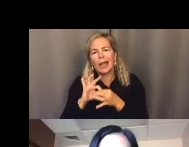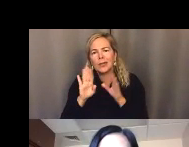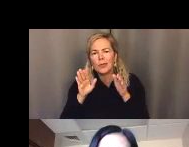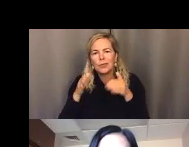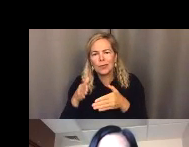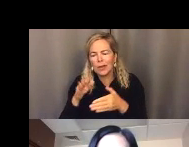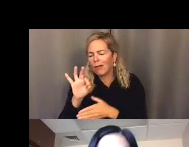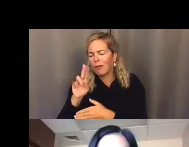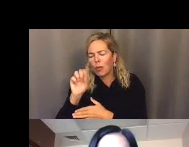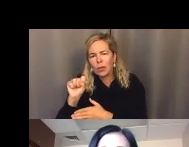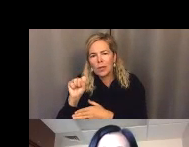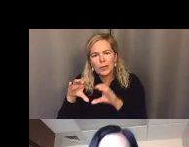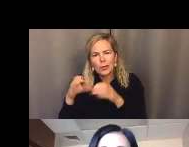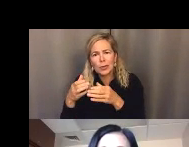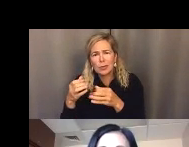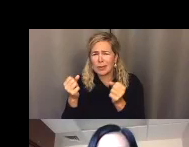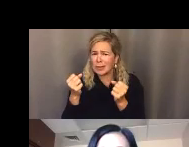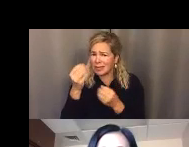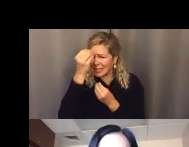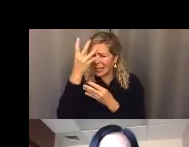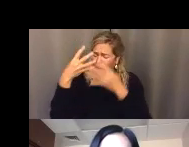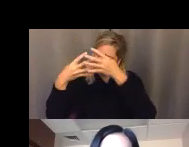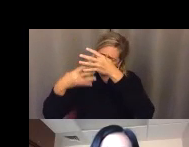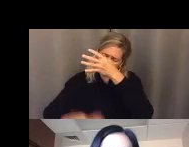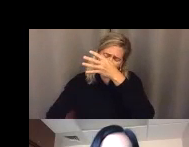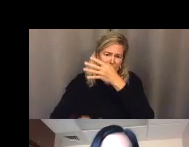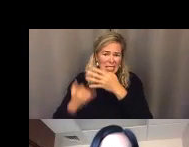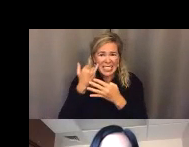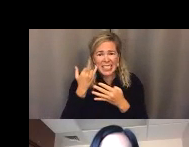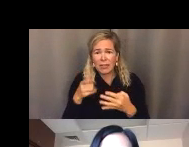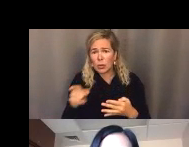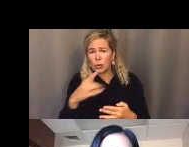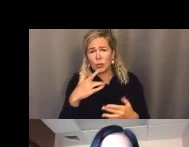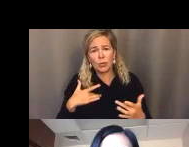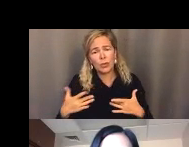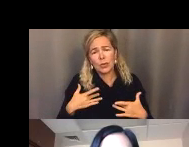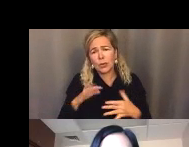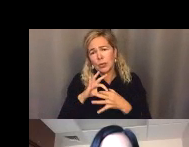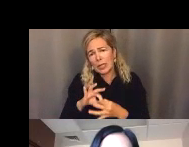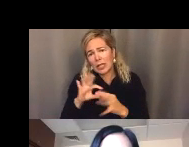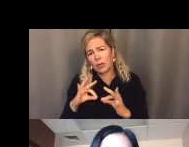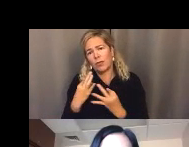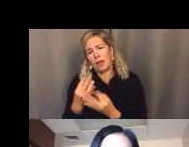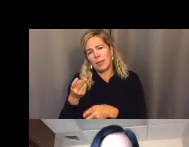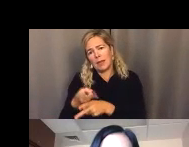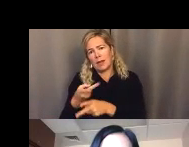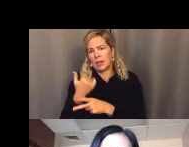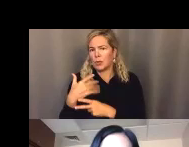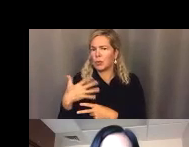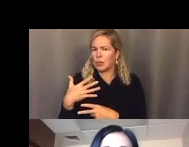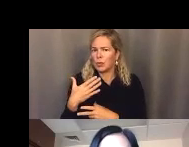a lot of information. So please access this if you have any concerns about family care, because this is a great resource and we're updating